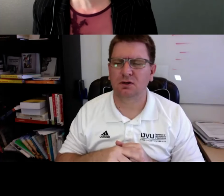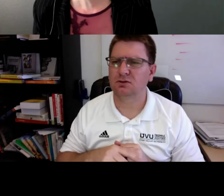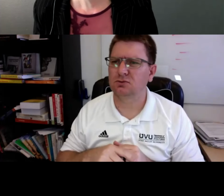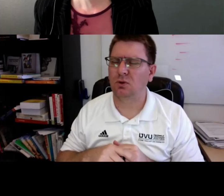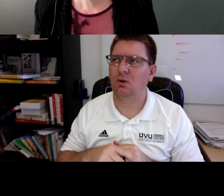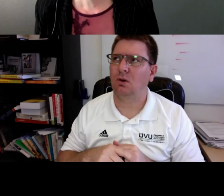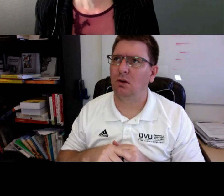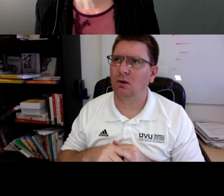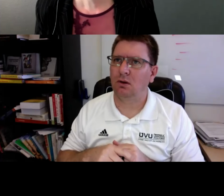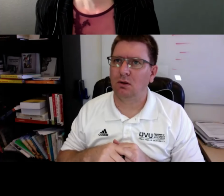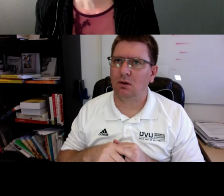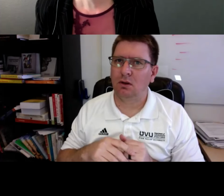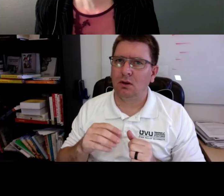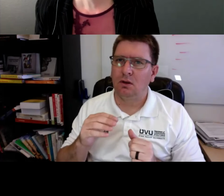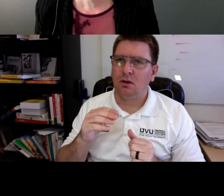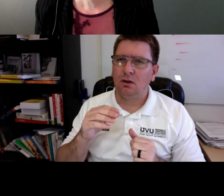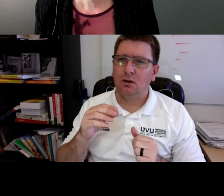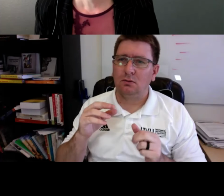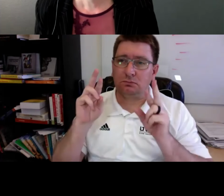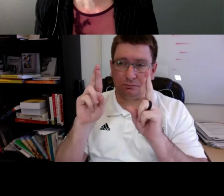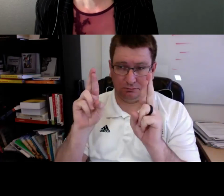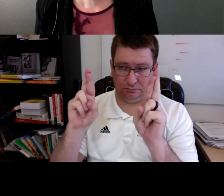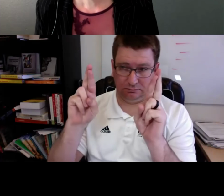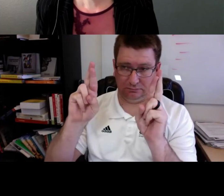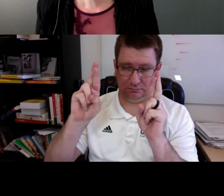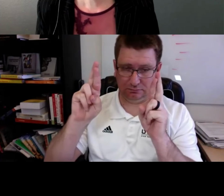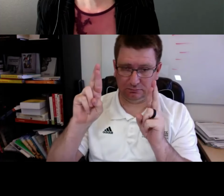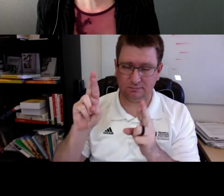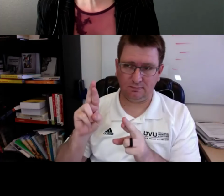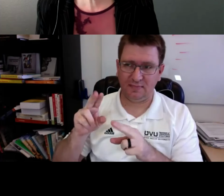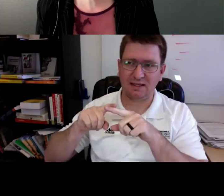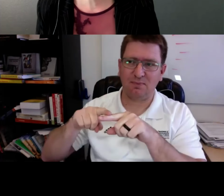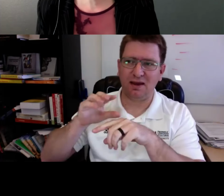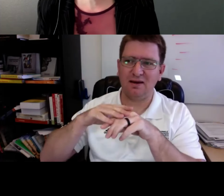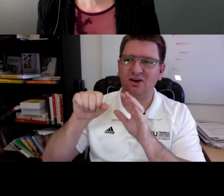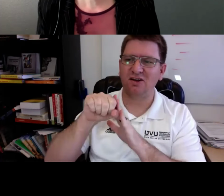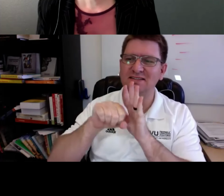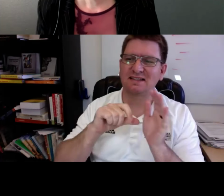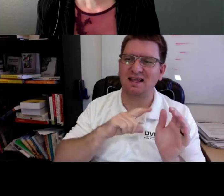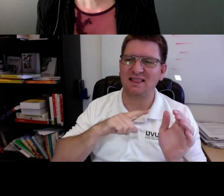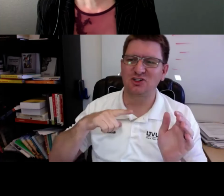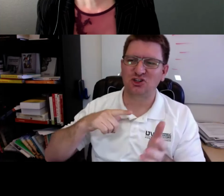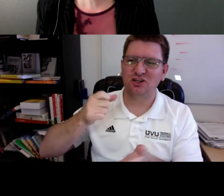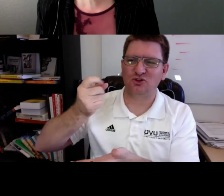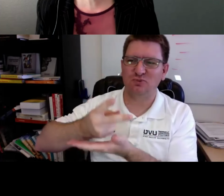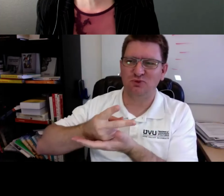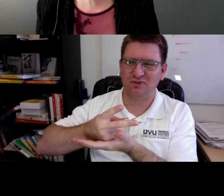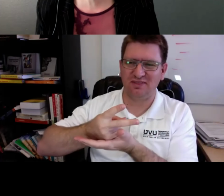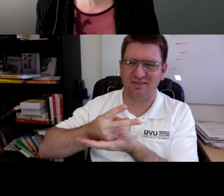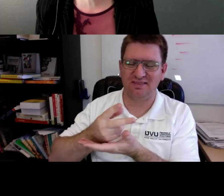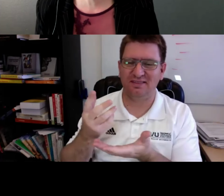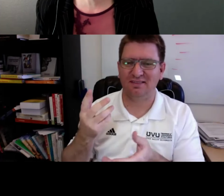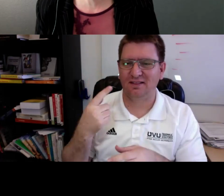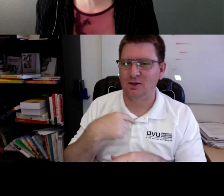we offer other minors. So fingers crossed. It depends on the